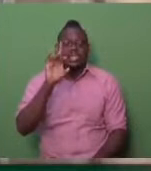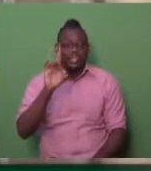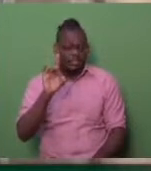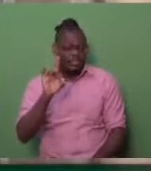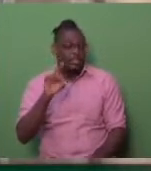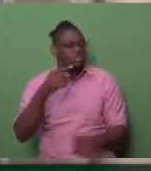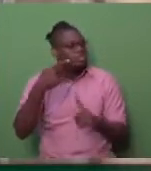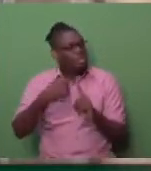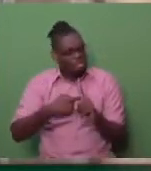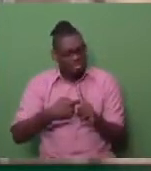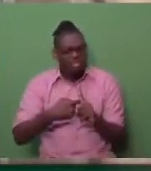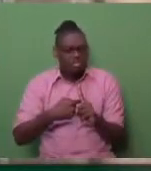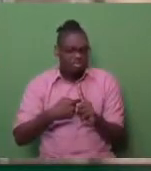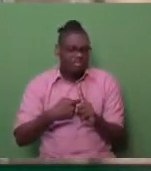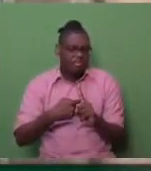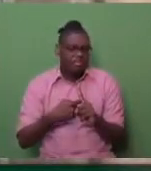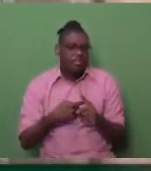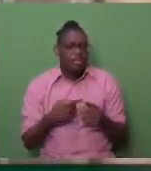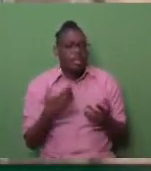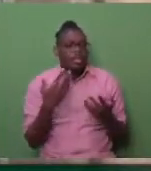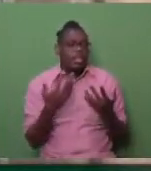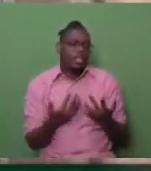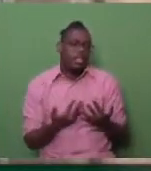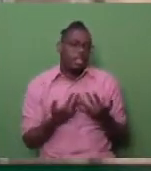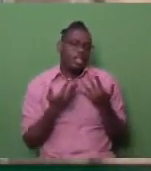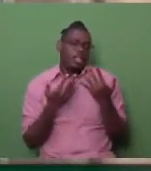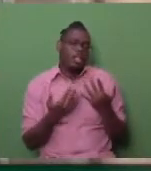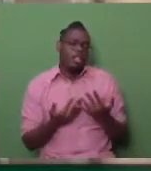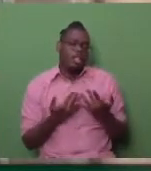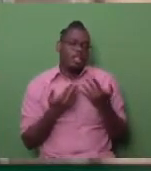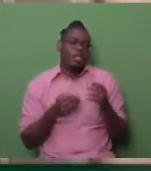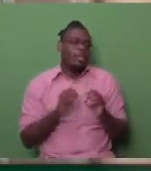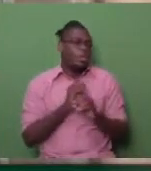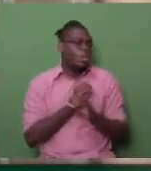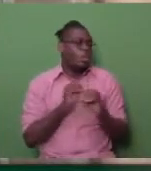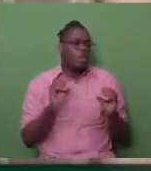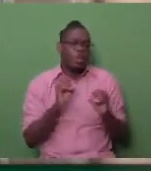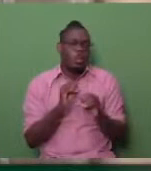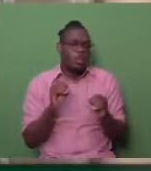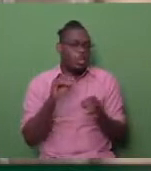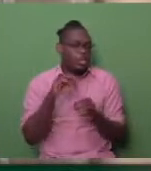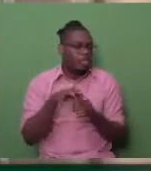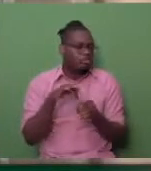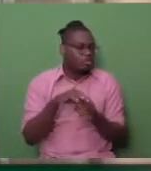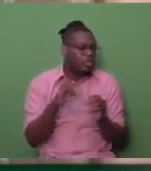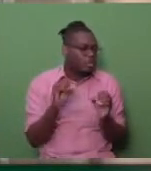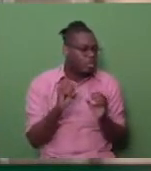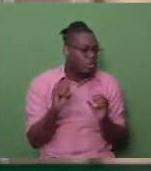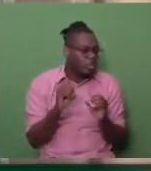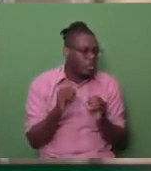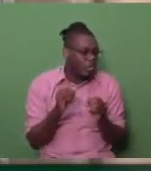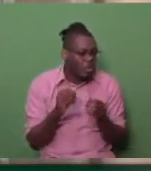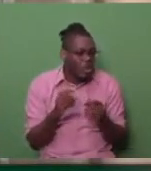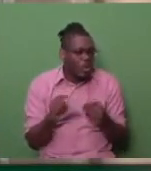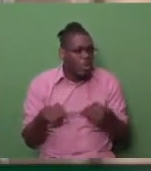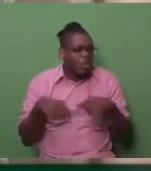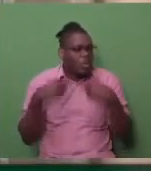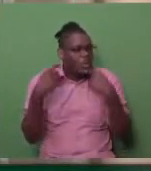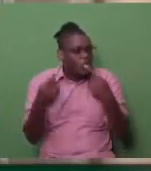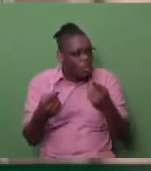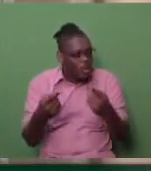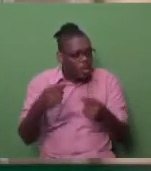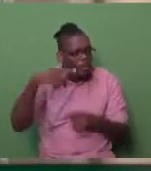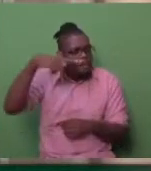none for Debe South. After 7 months, they have no elected representative. Yesterday, I wrote a